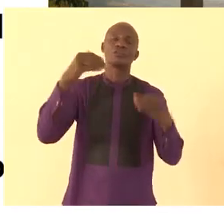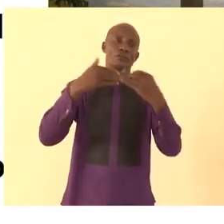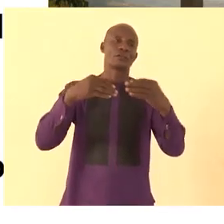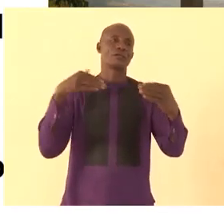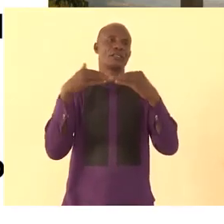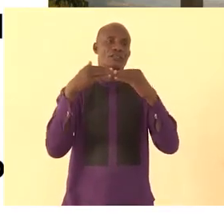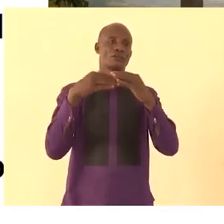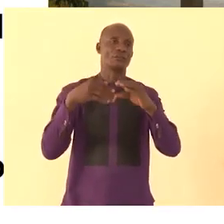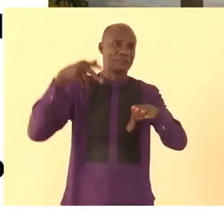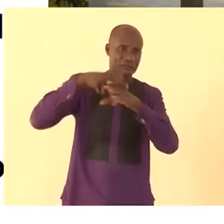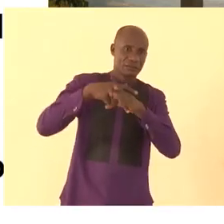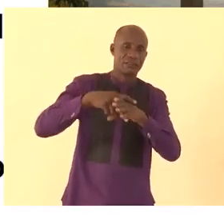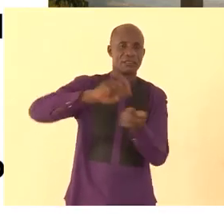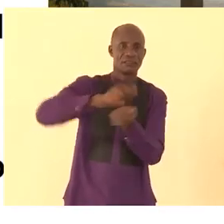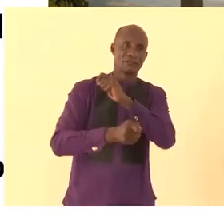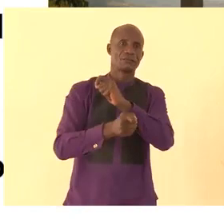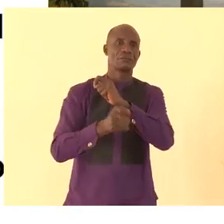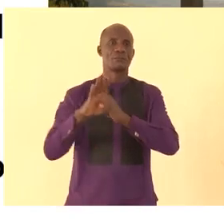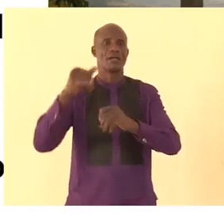economic exploitation are replaced by